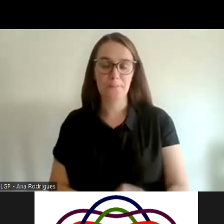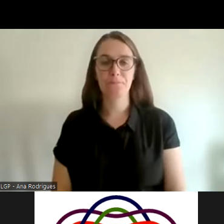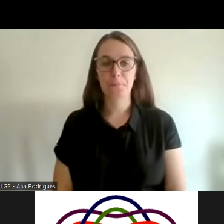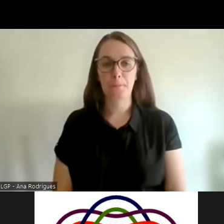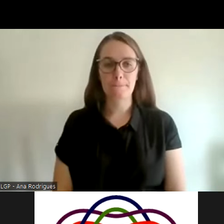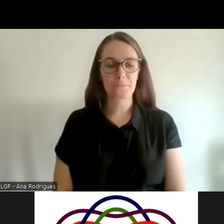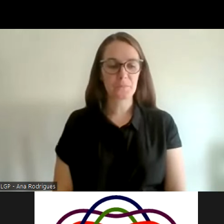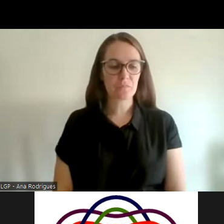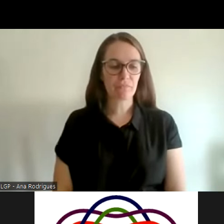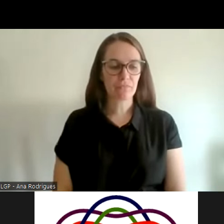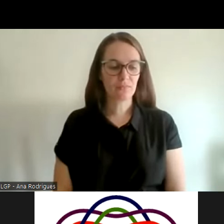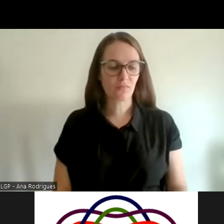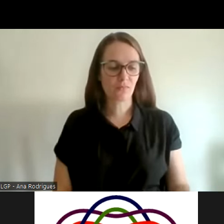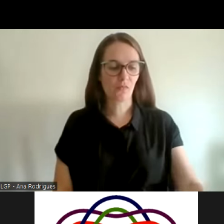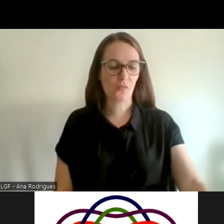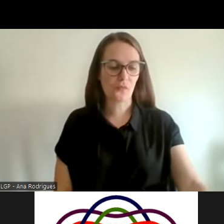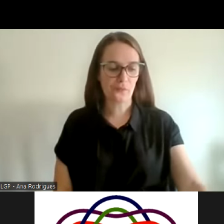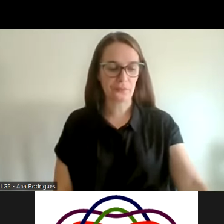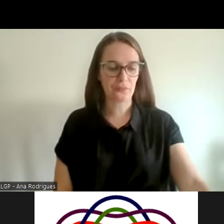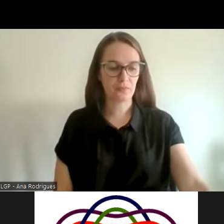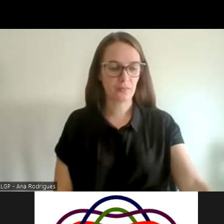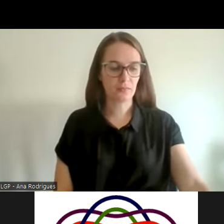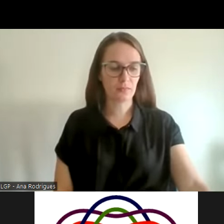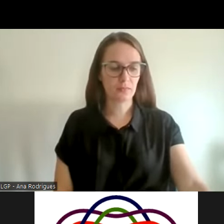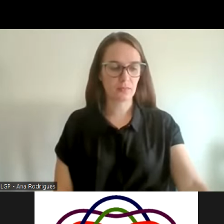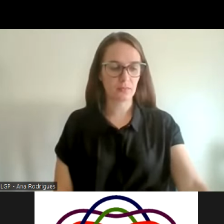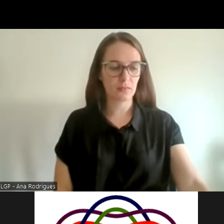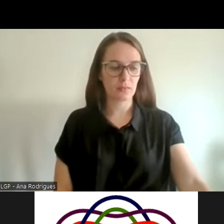Okay, the answer is coming fast in.